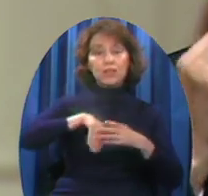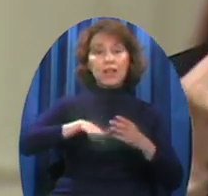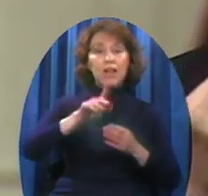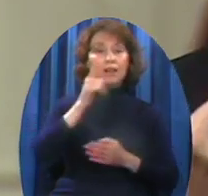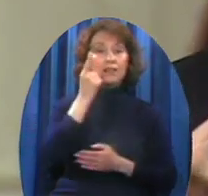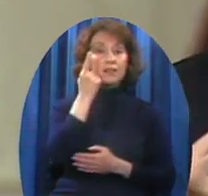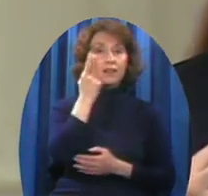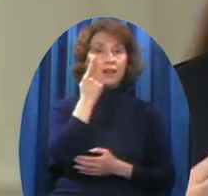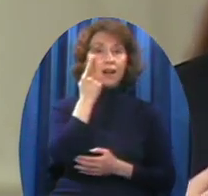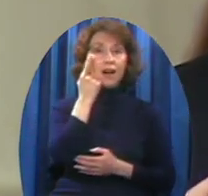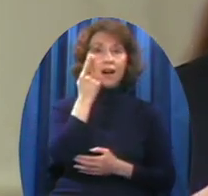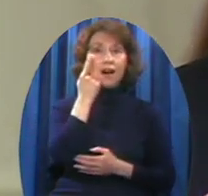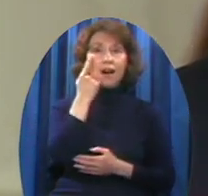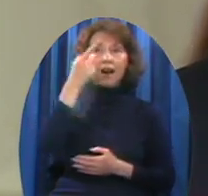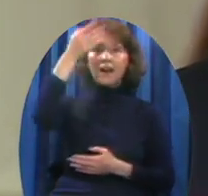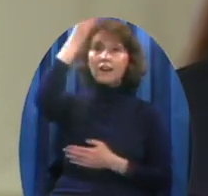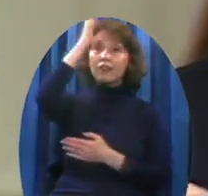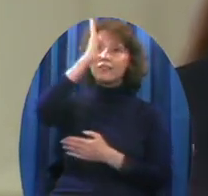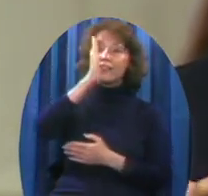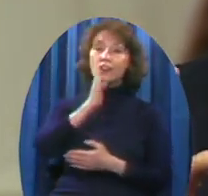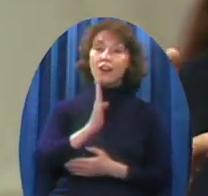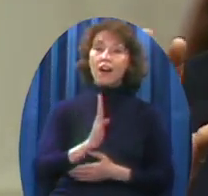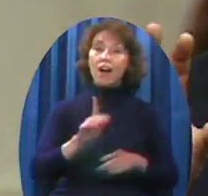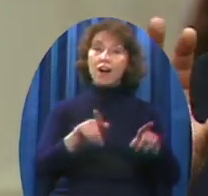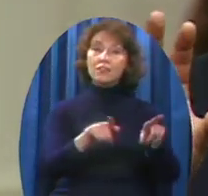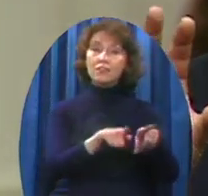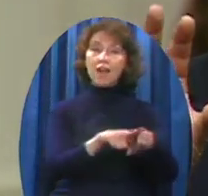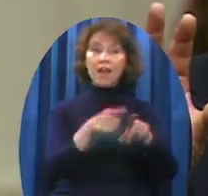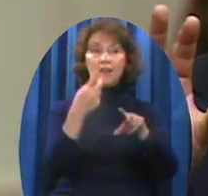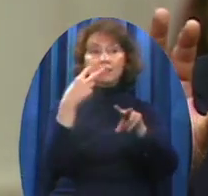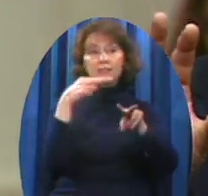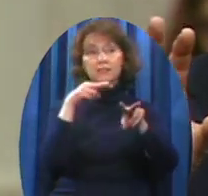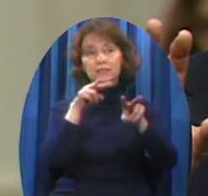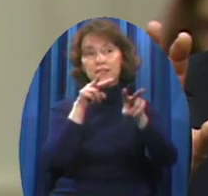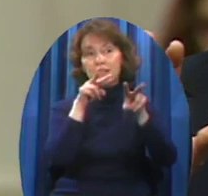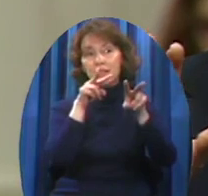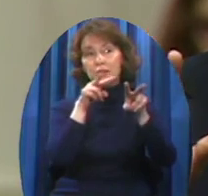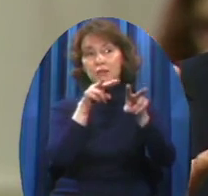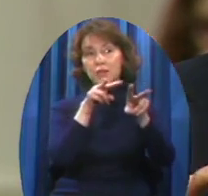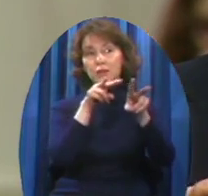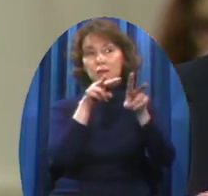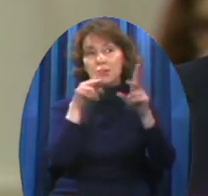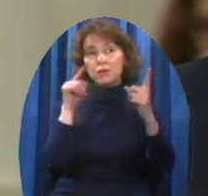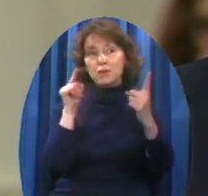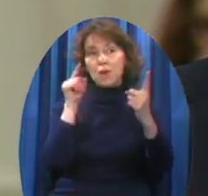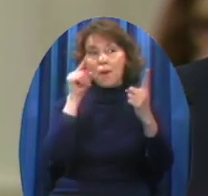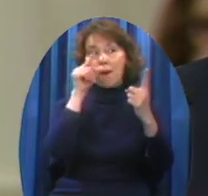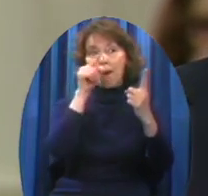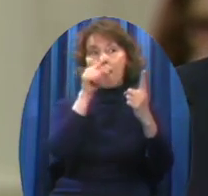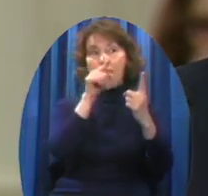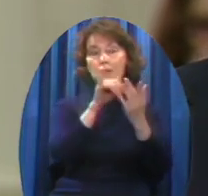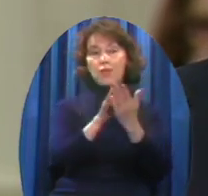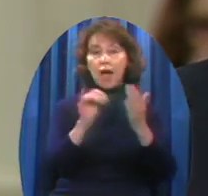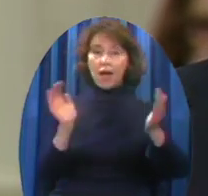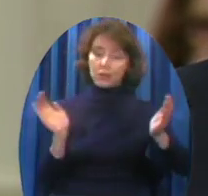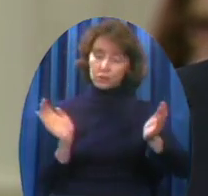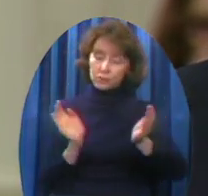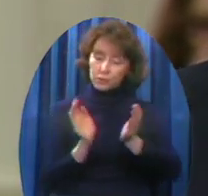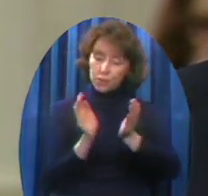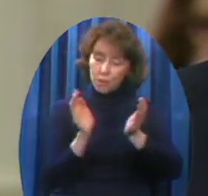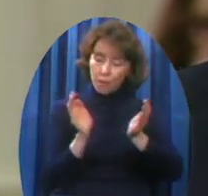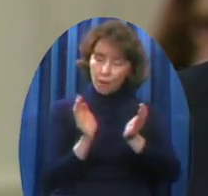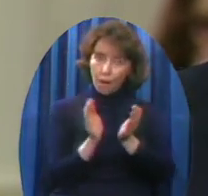His eye as He looked toward that small